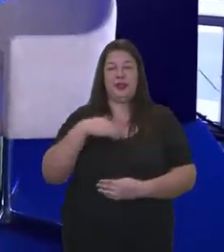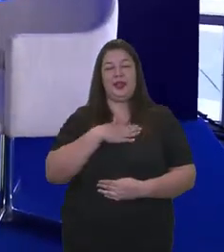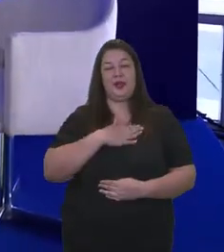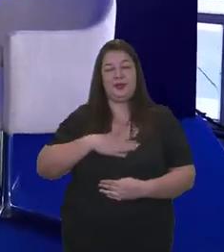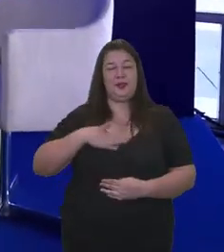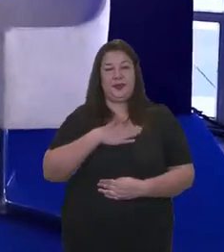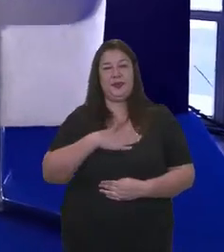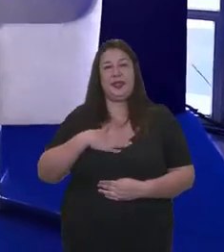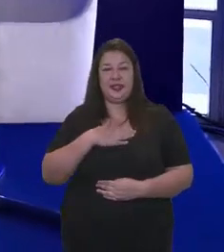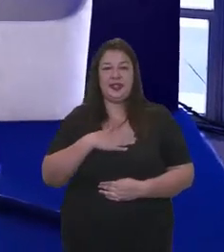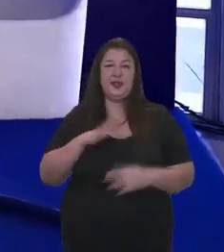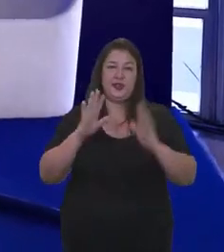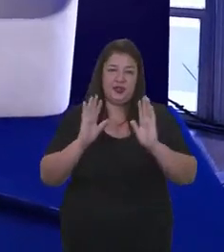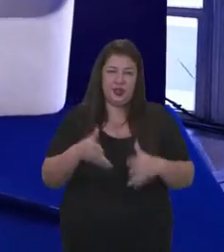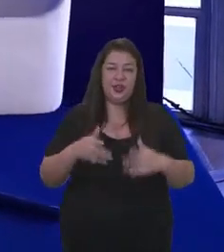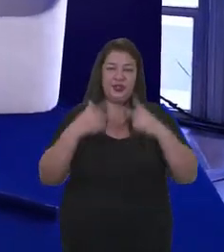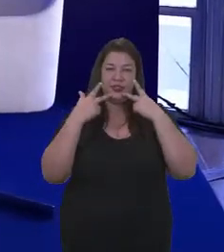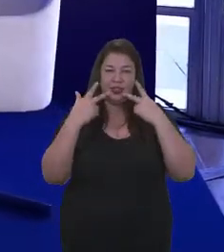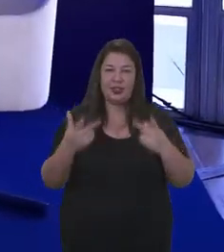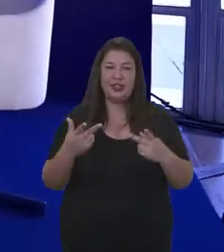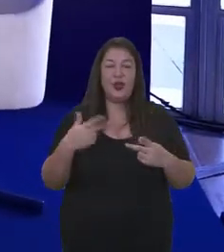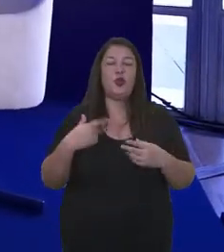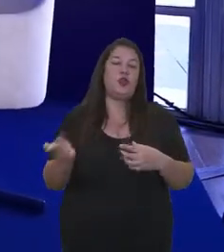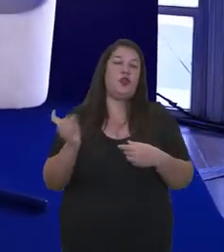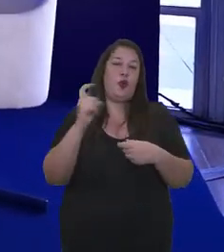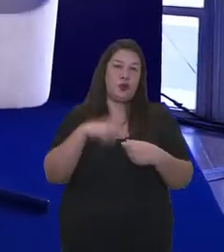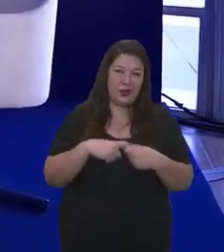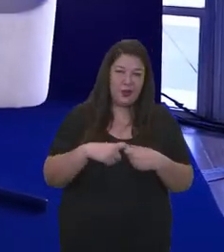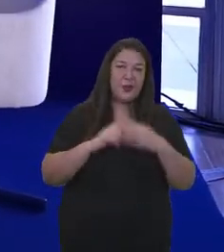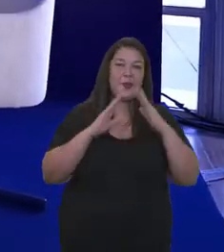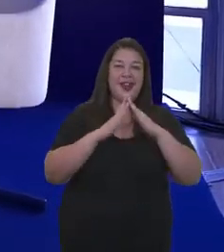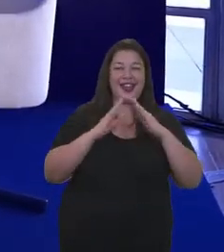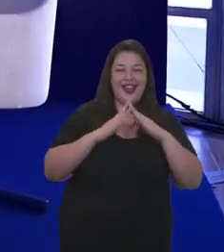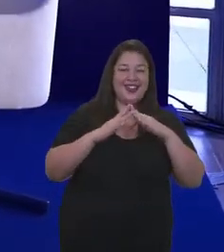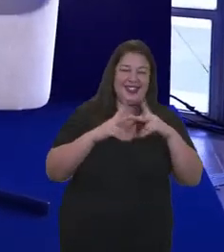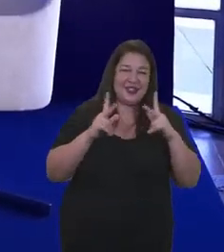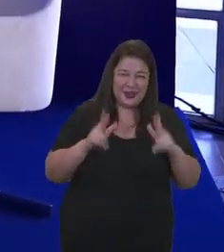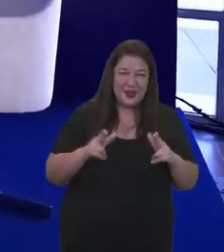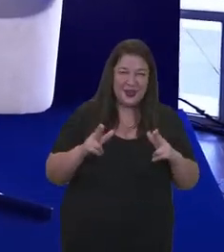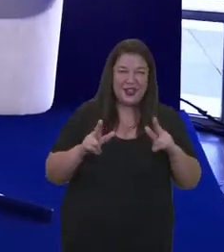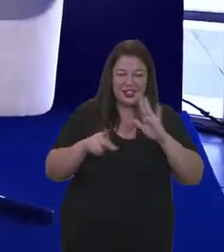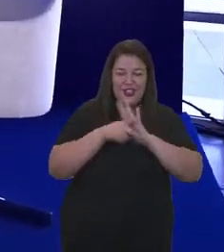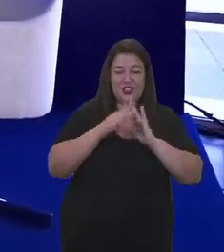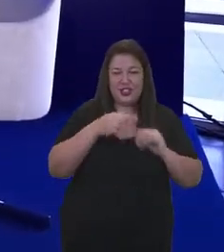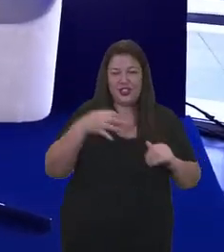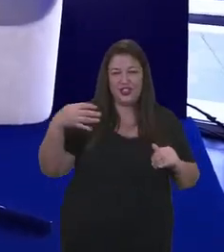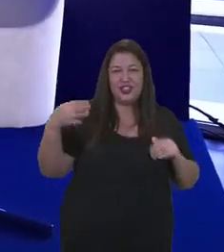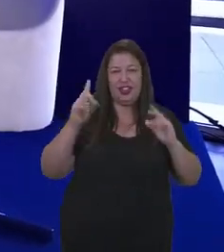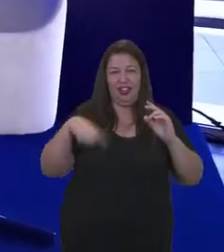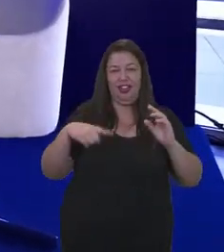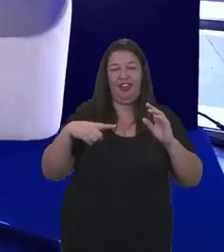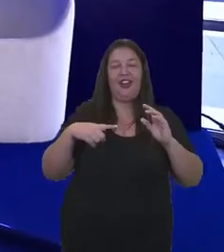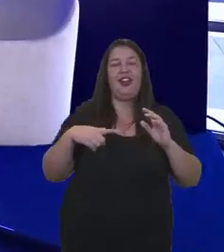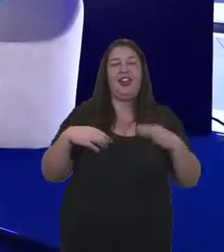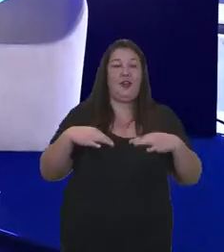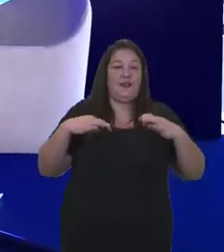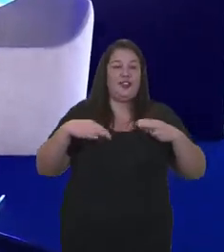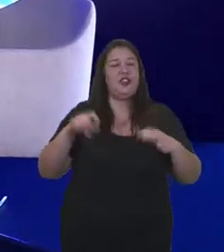prazer. Thank you very much. For me, I am back home, as I said. I've